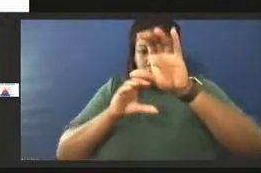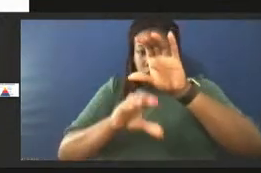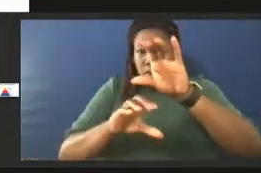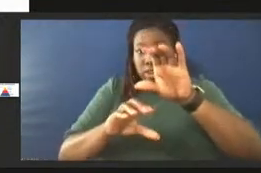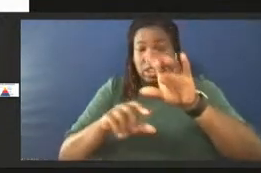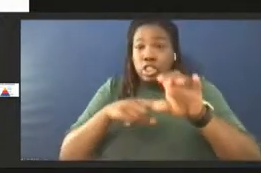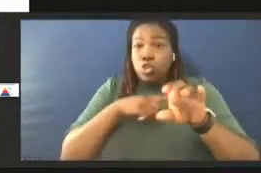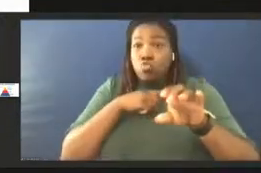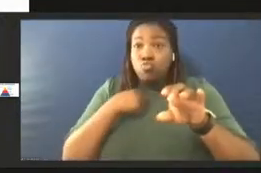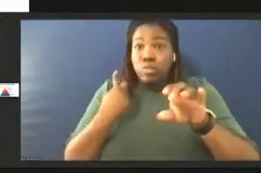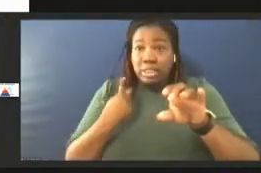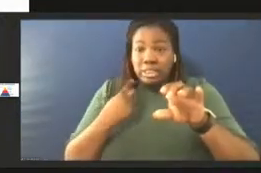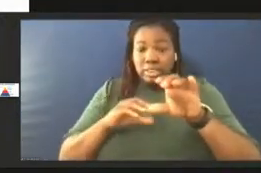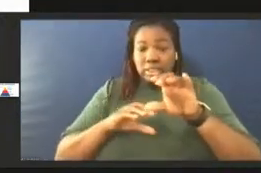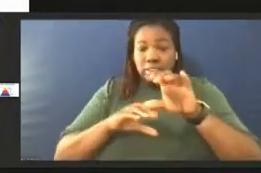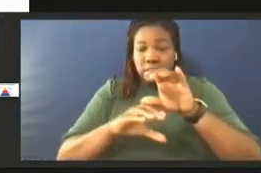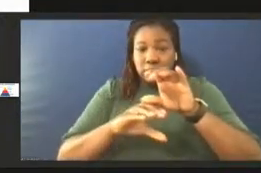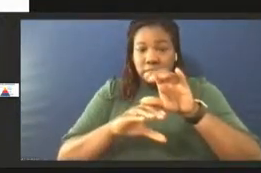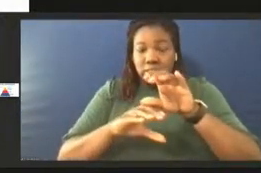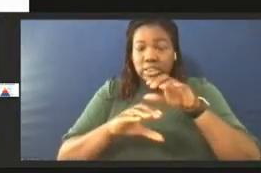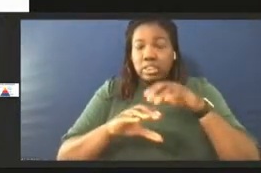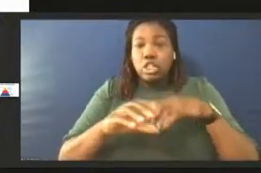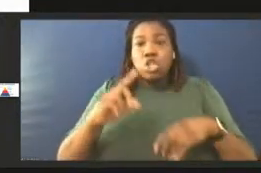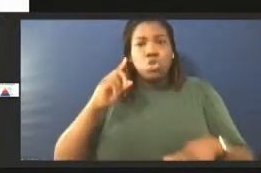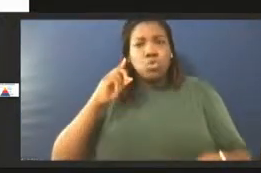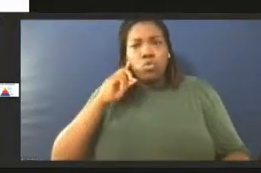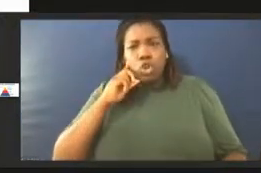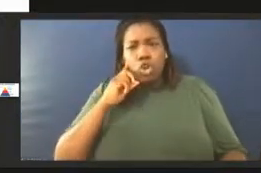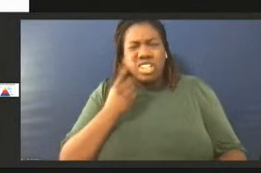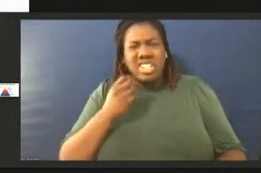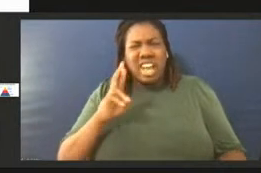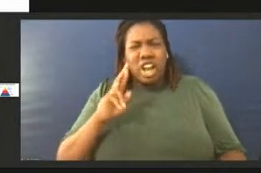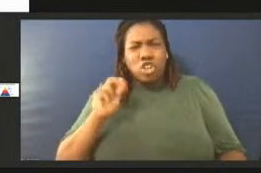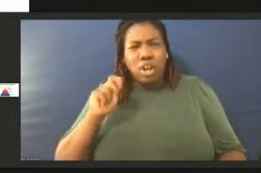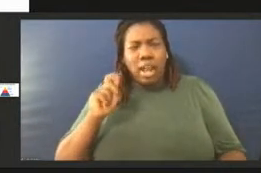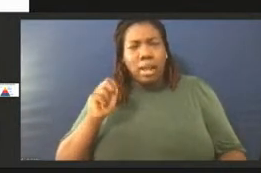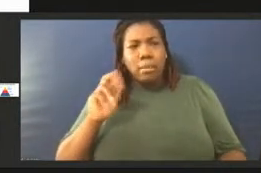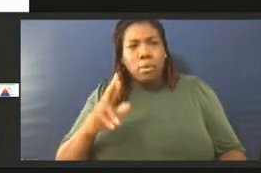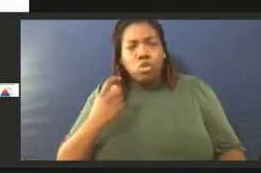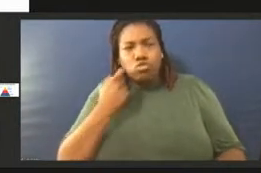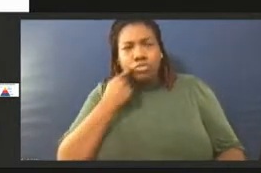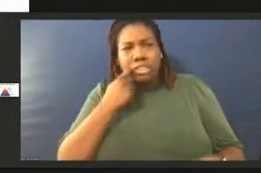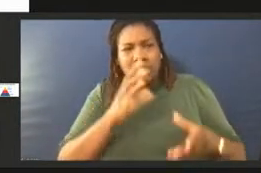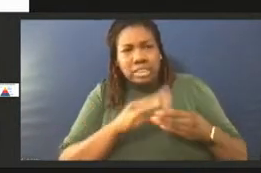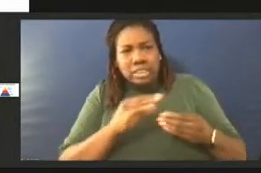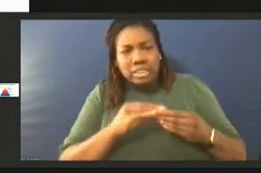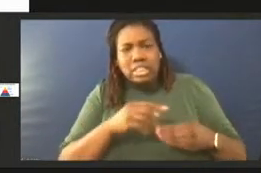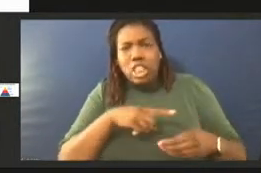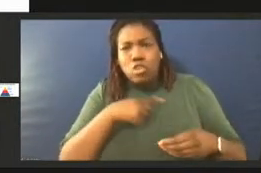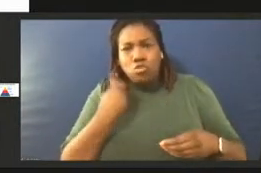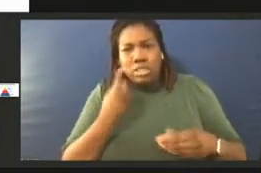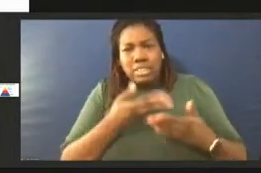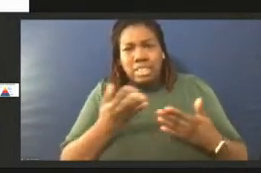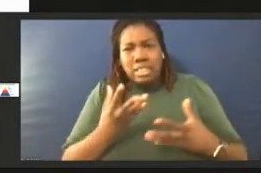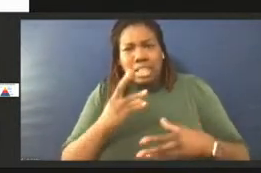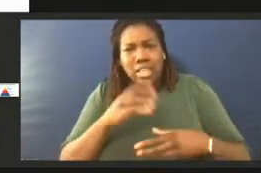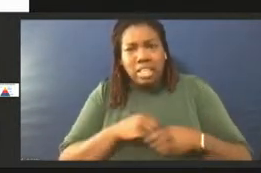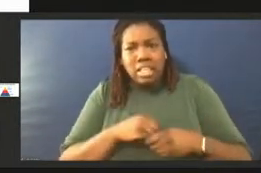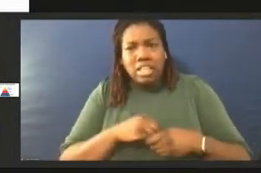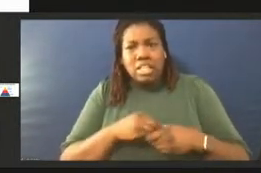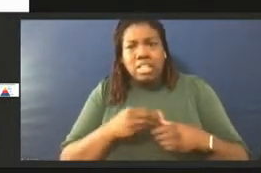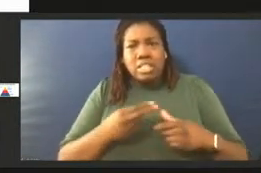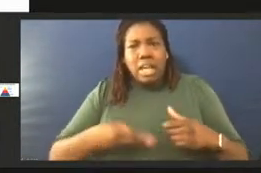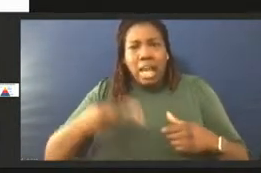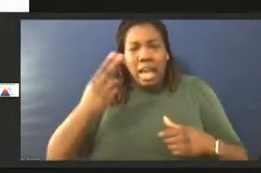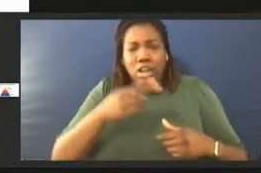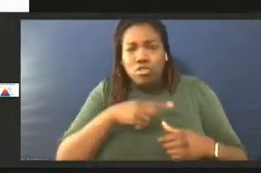greater risk, and you've heard Dr. Akbar talk about the risk factors, the things that put people at greater risk, and